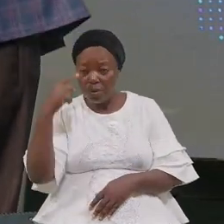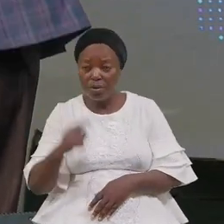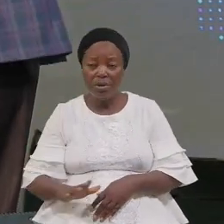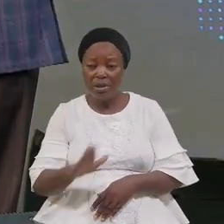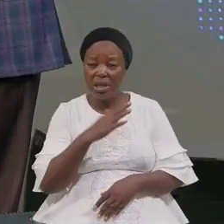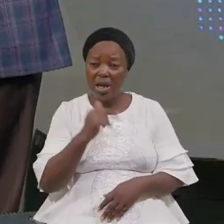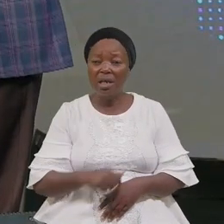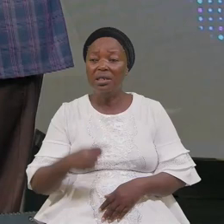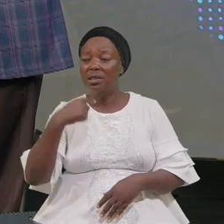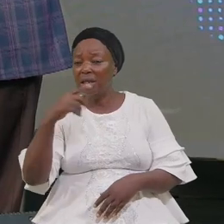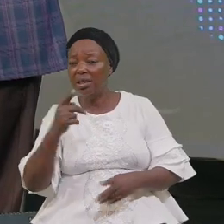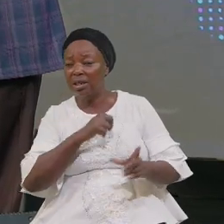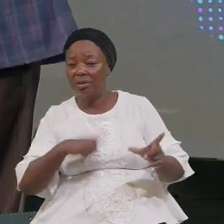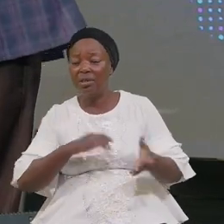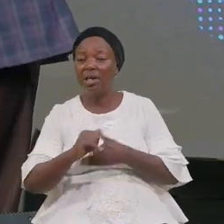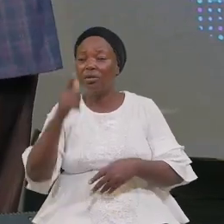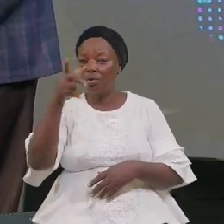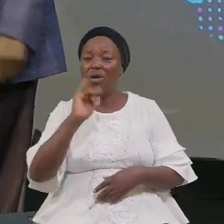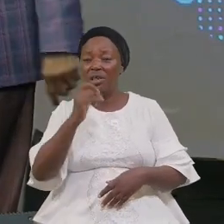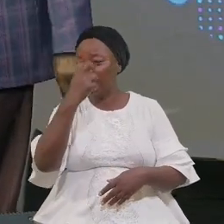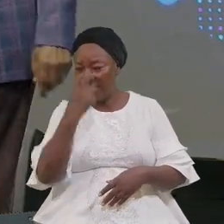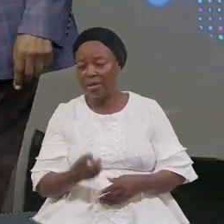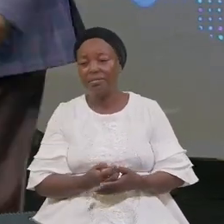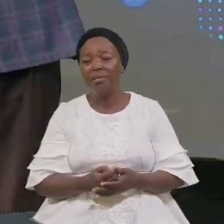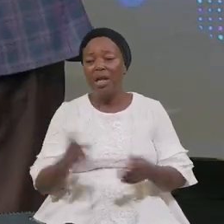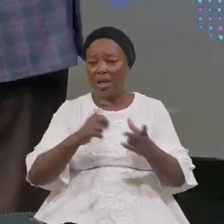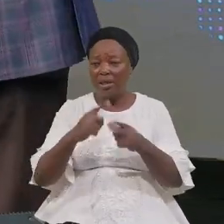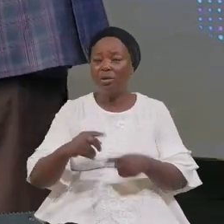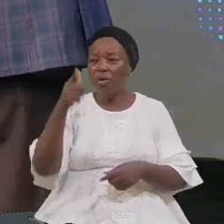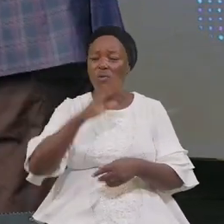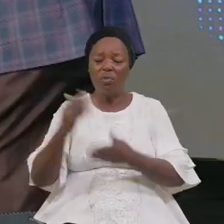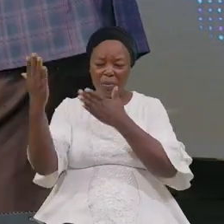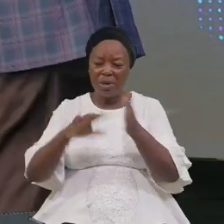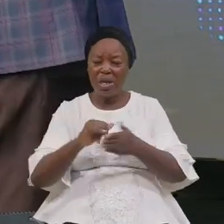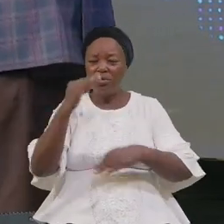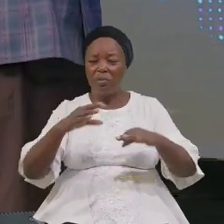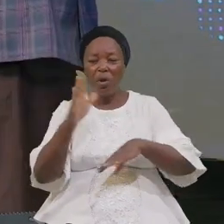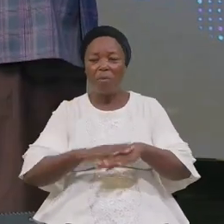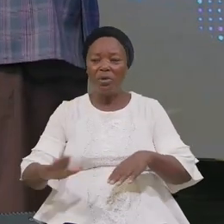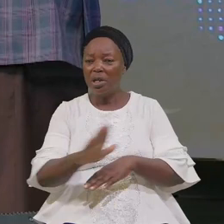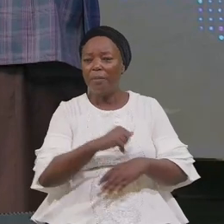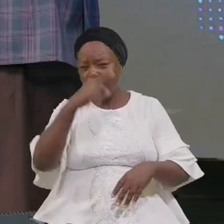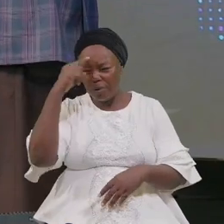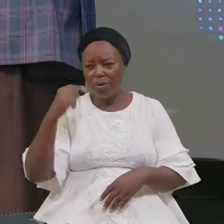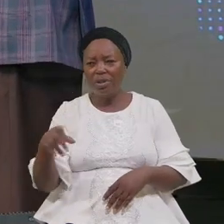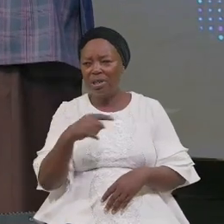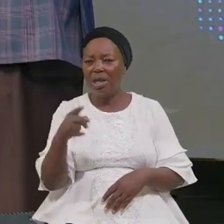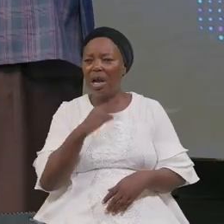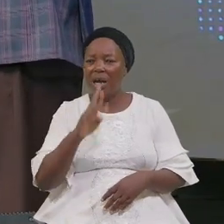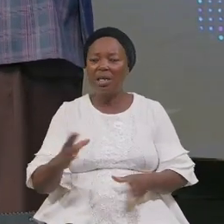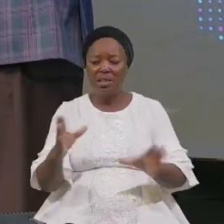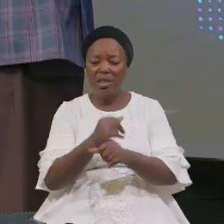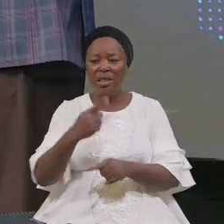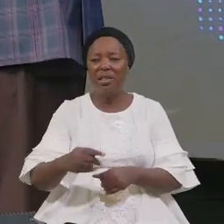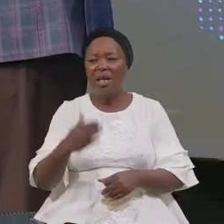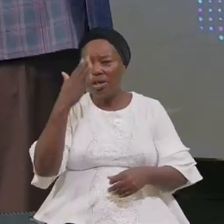God of being blind. God will bring judgment upon them because they are taking the